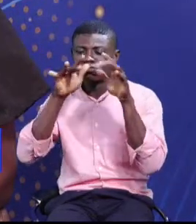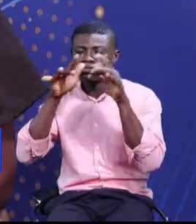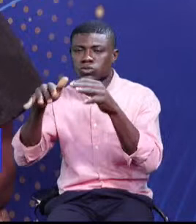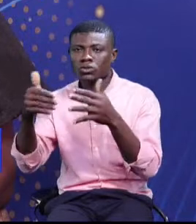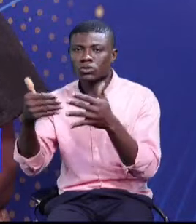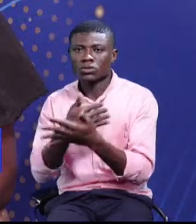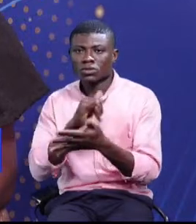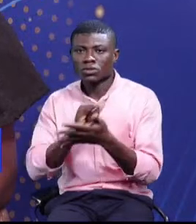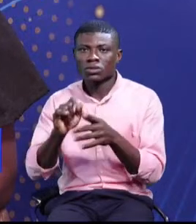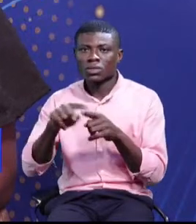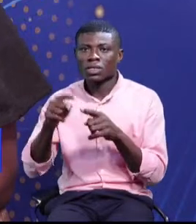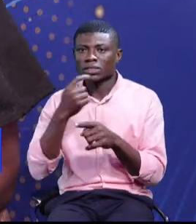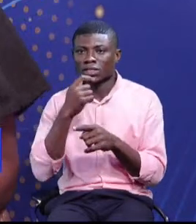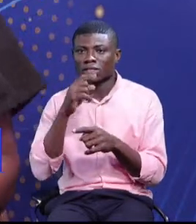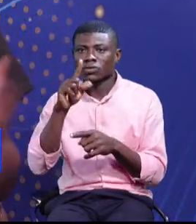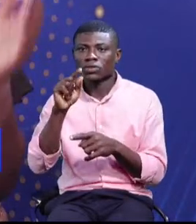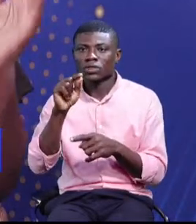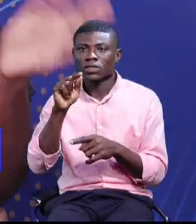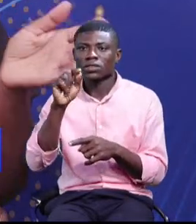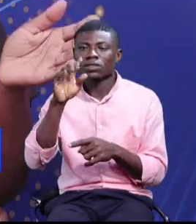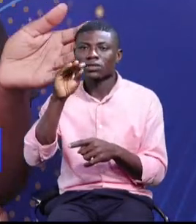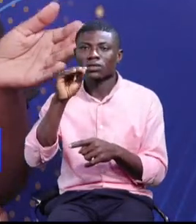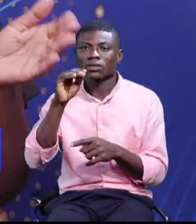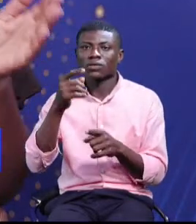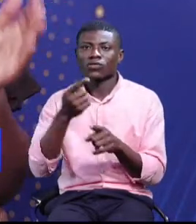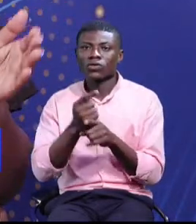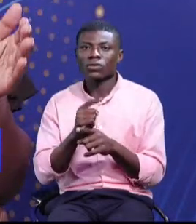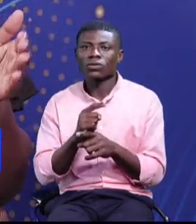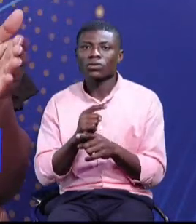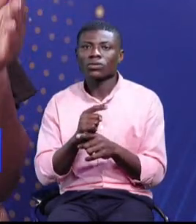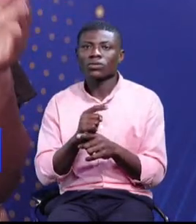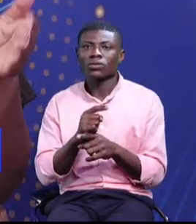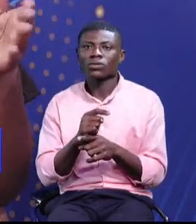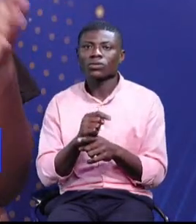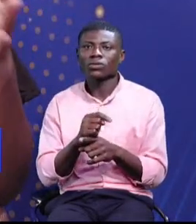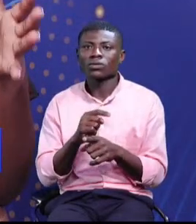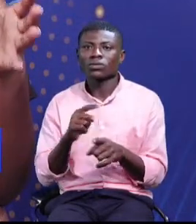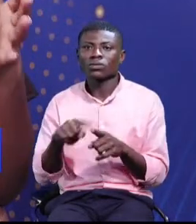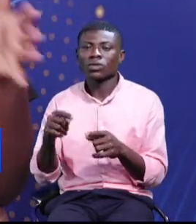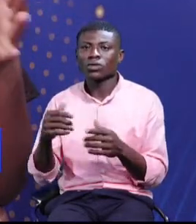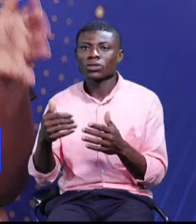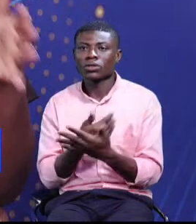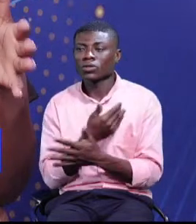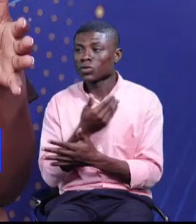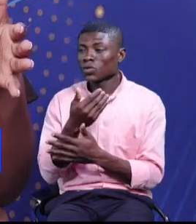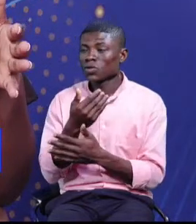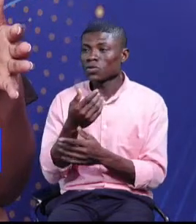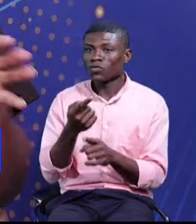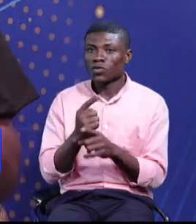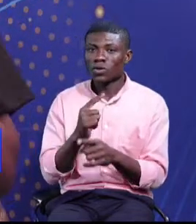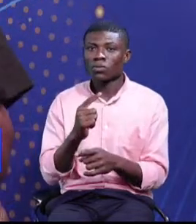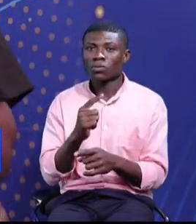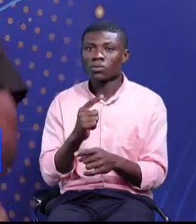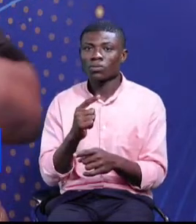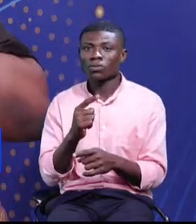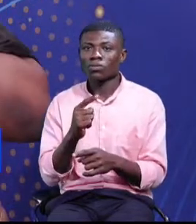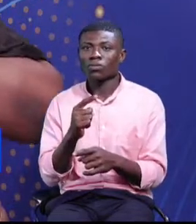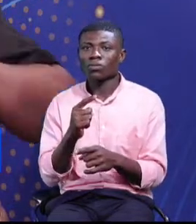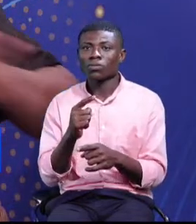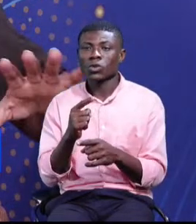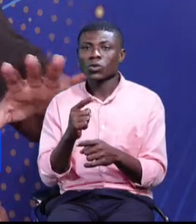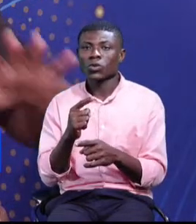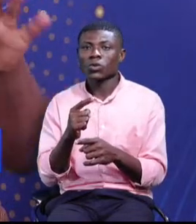that by 2050, from Abidjan to Lagos is going to be the new megapolises, right? This is